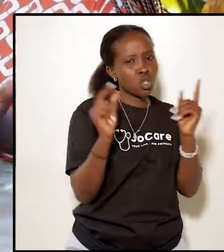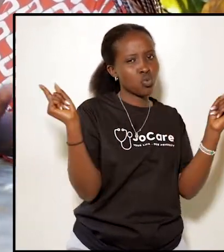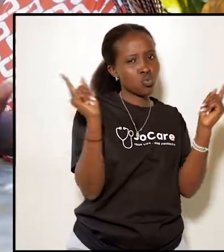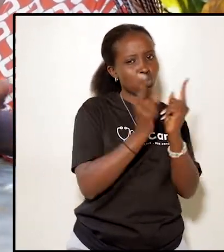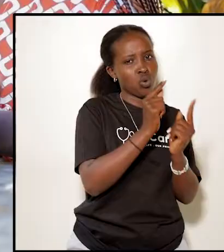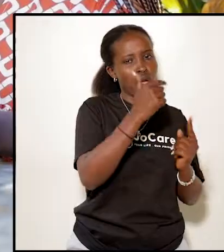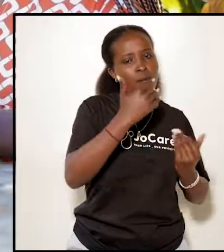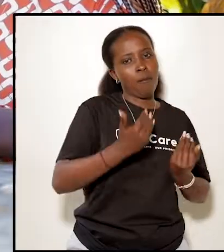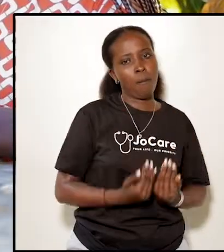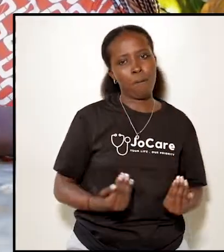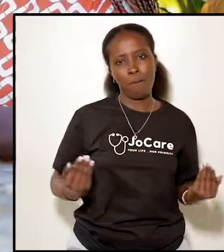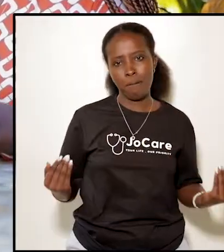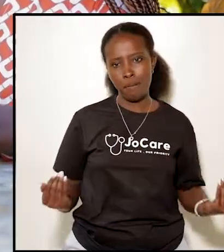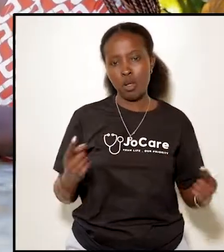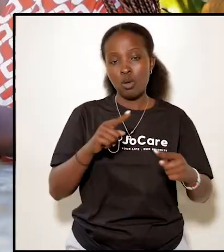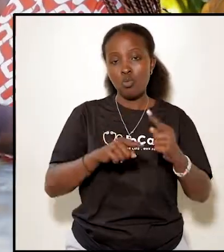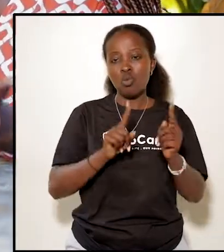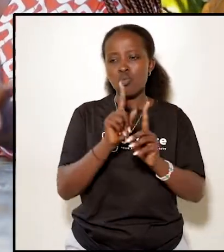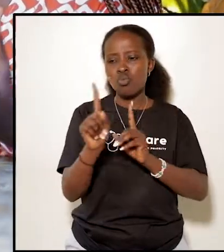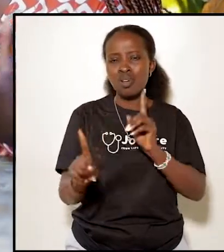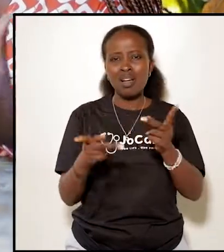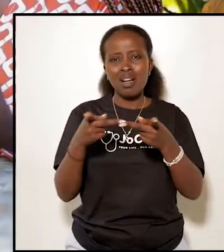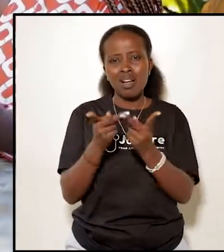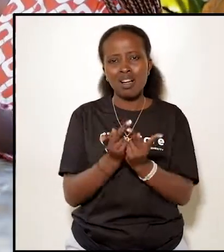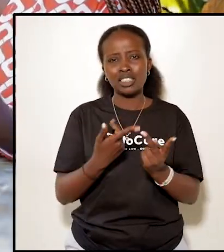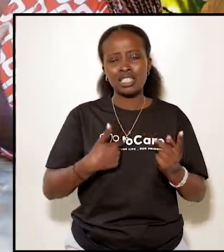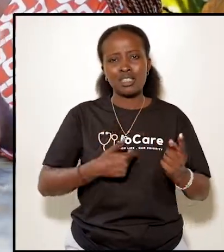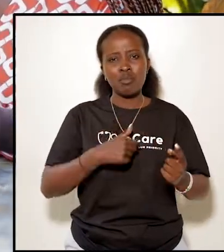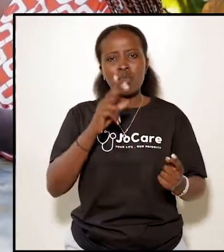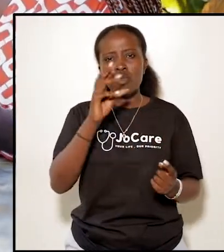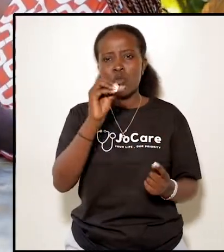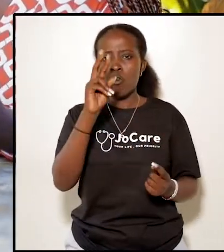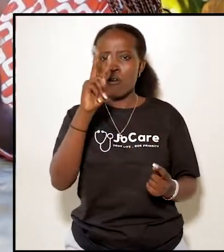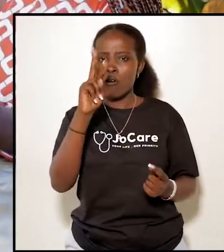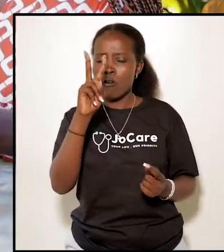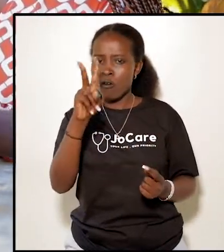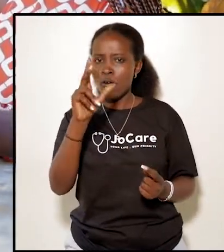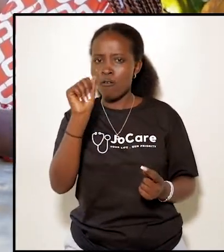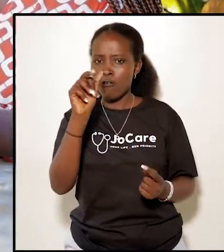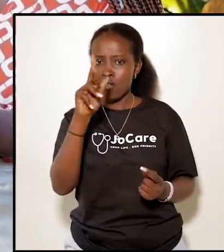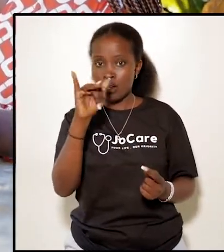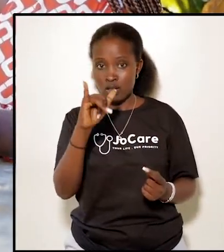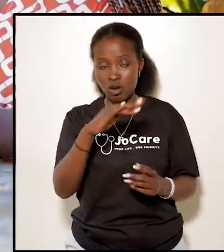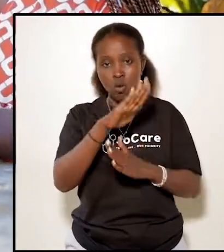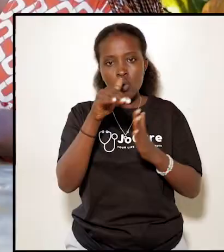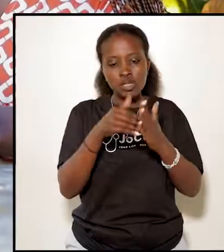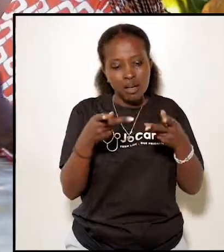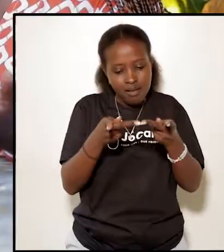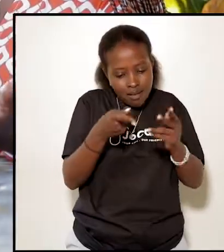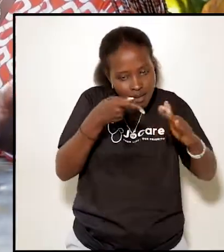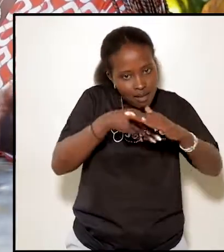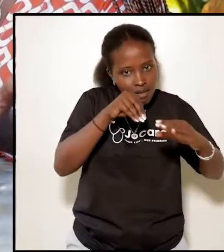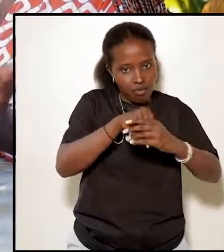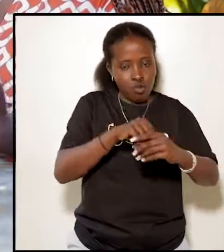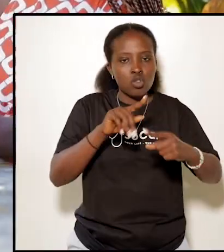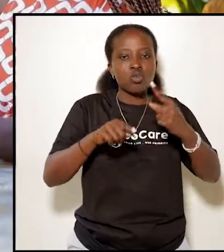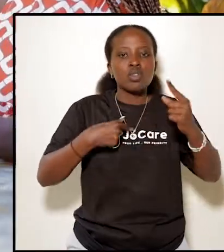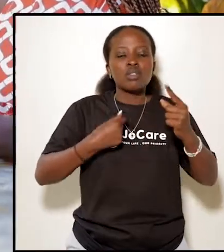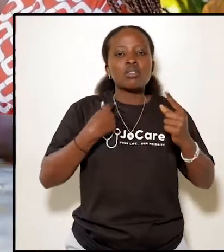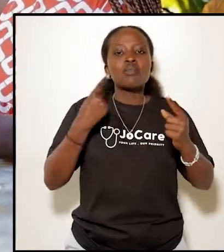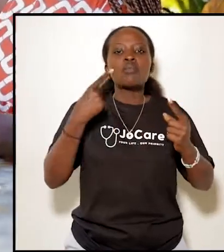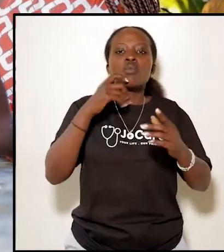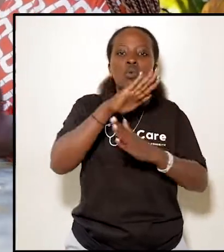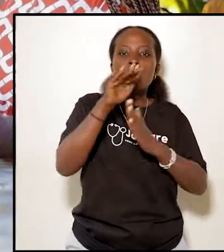and we all know that for the pelvis, that's where our uterus and ovaries are located. So if there is inflammation